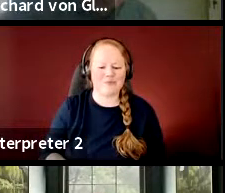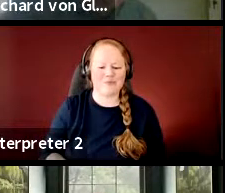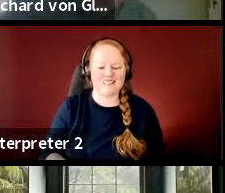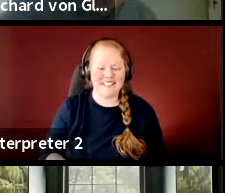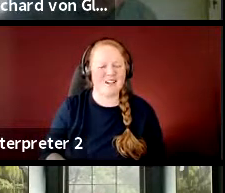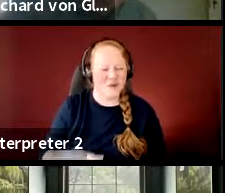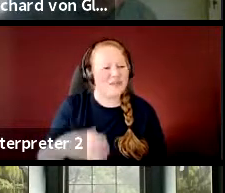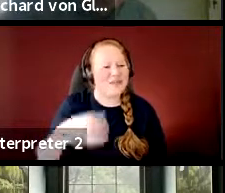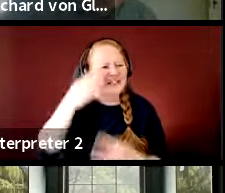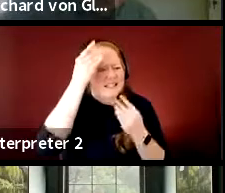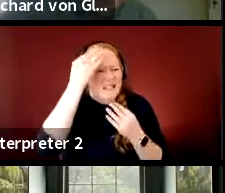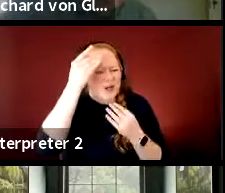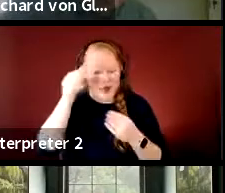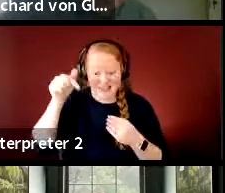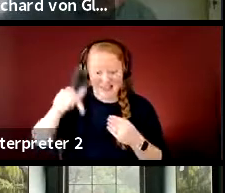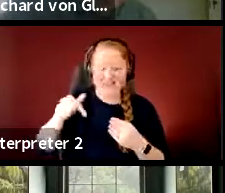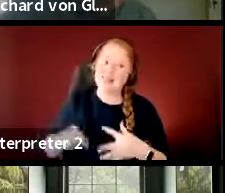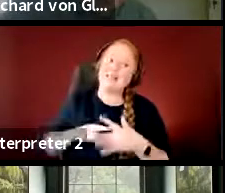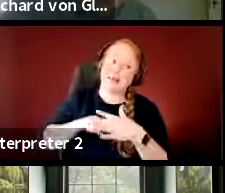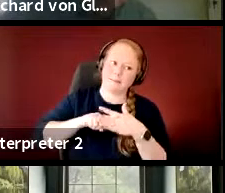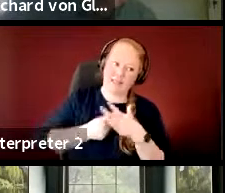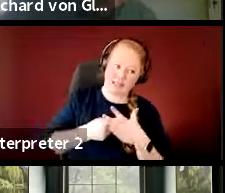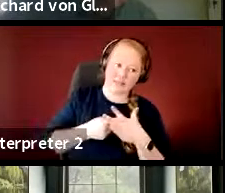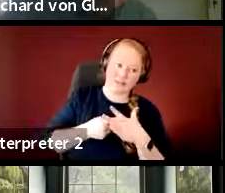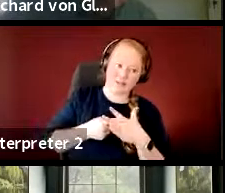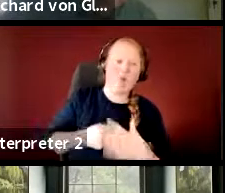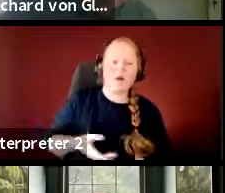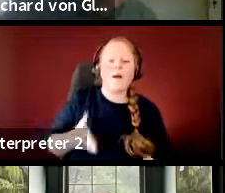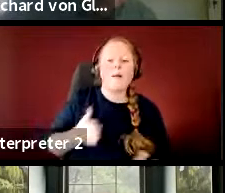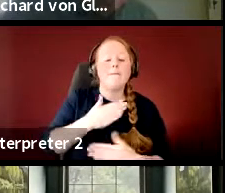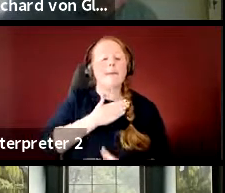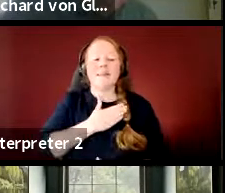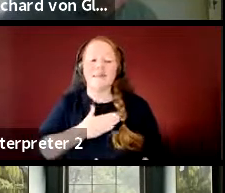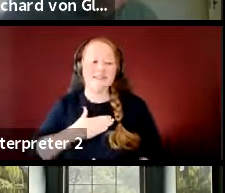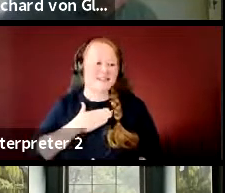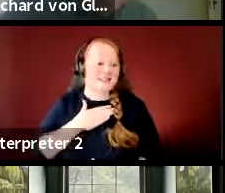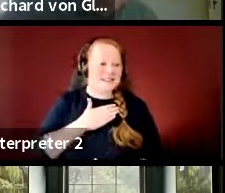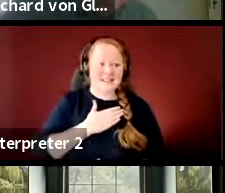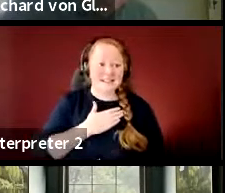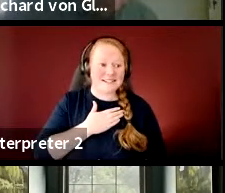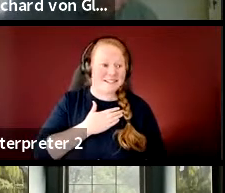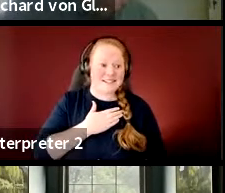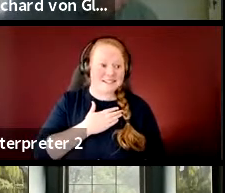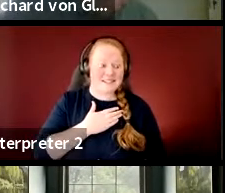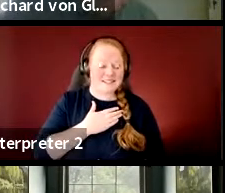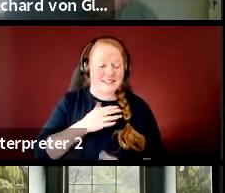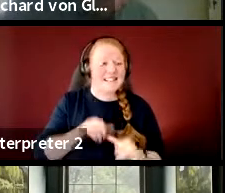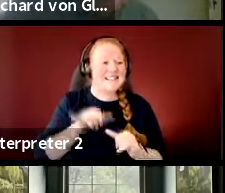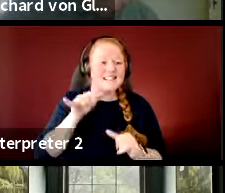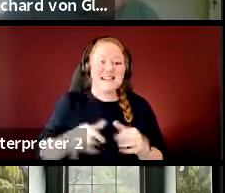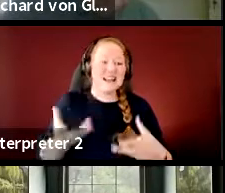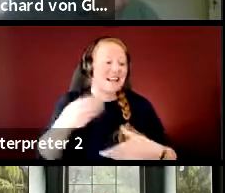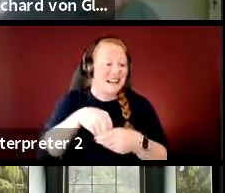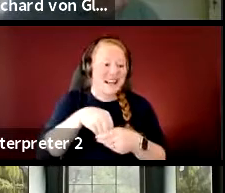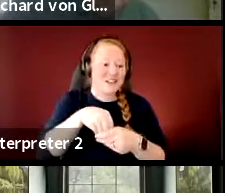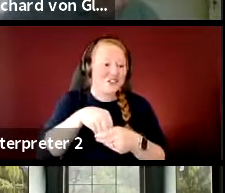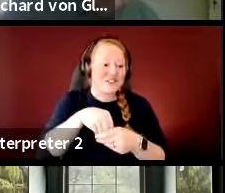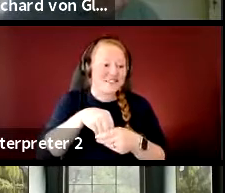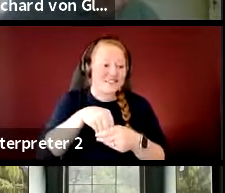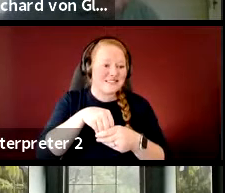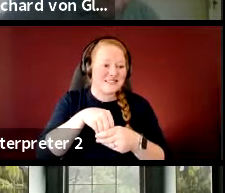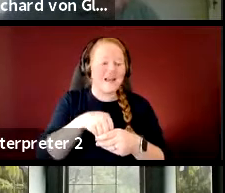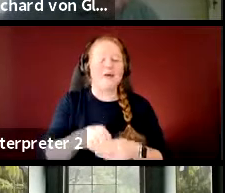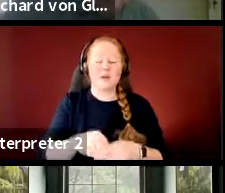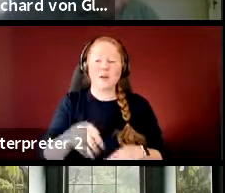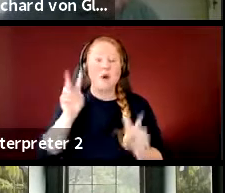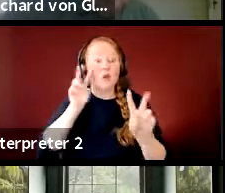mayor said, just the beginning. So please stay constructively engaged. And we look forward to hearing